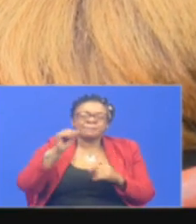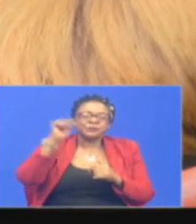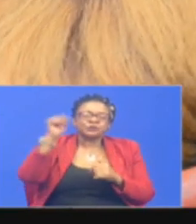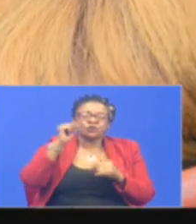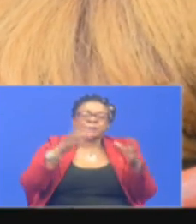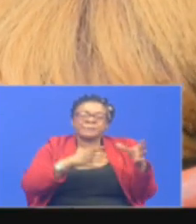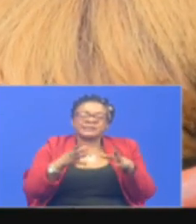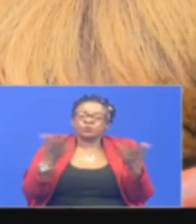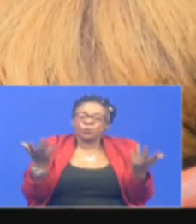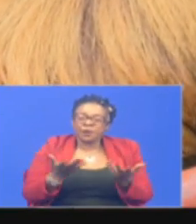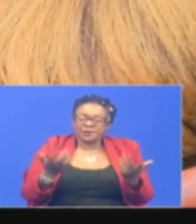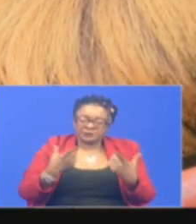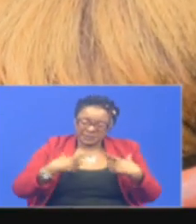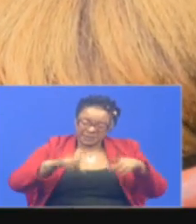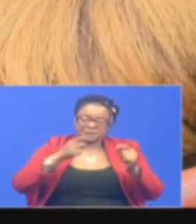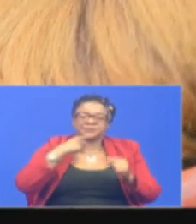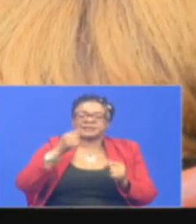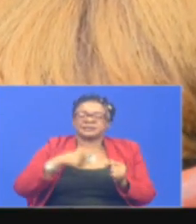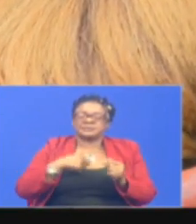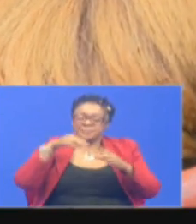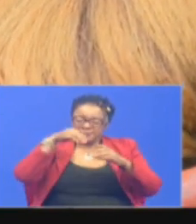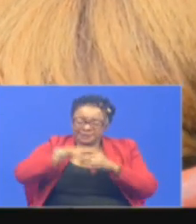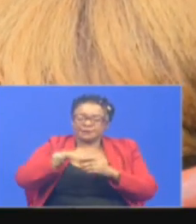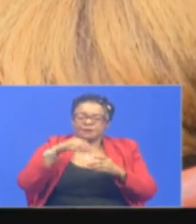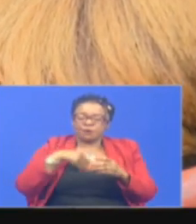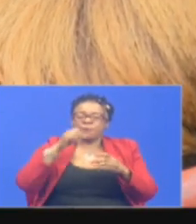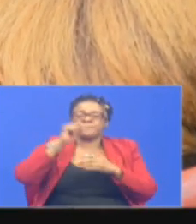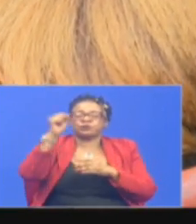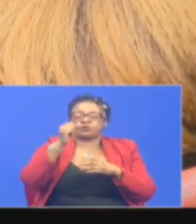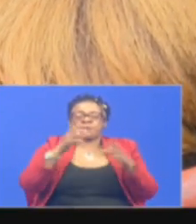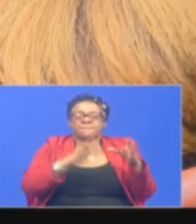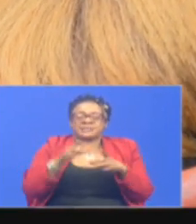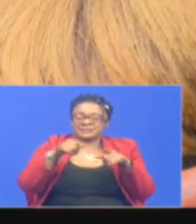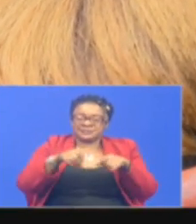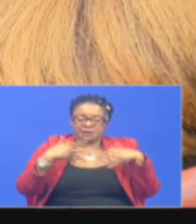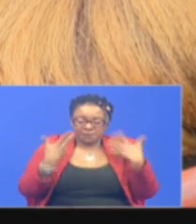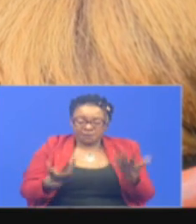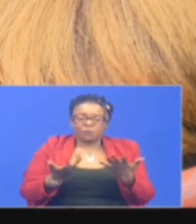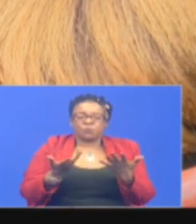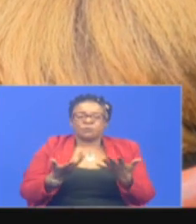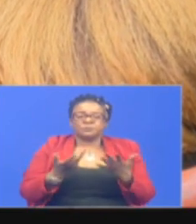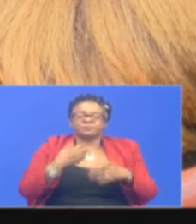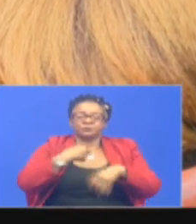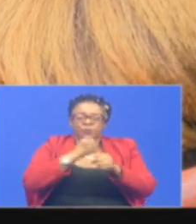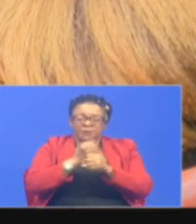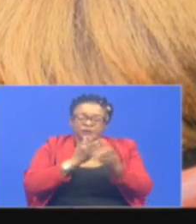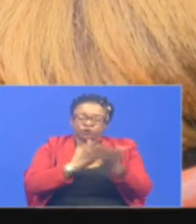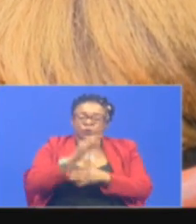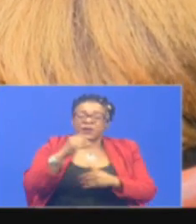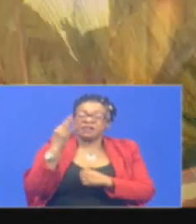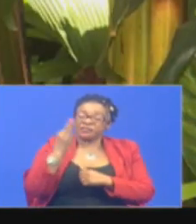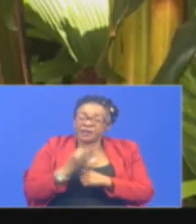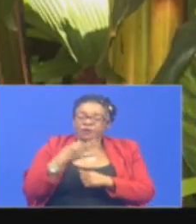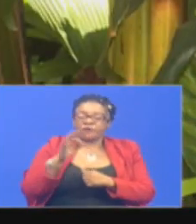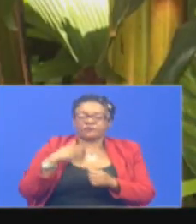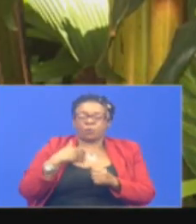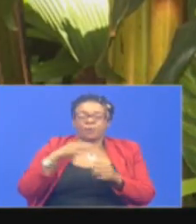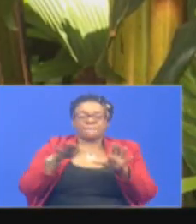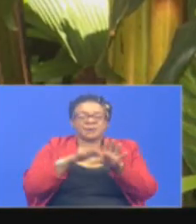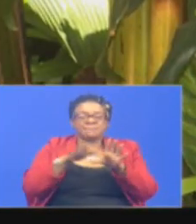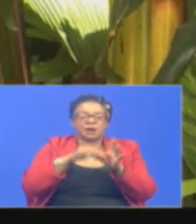tell us, in our political party, this is how we guarantee that a third of our members that go